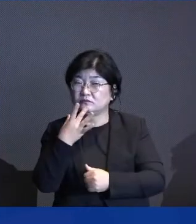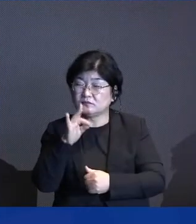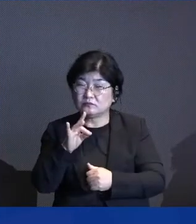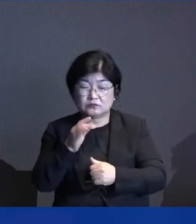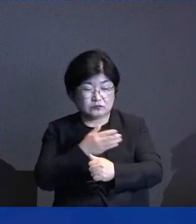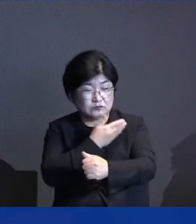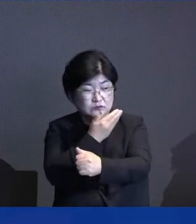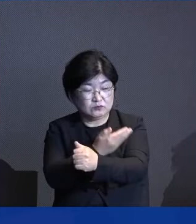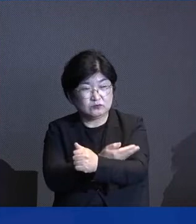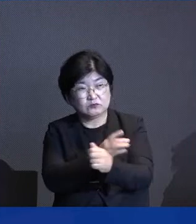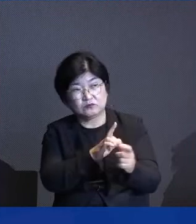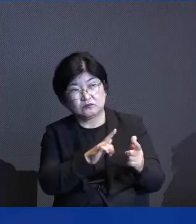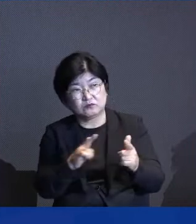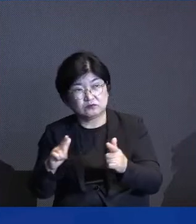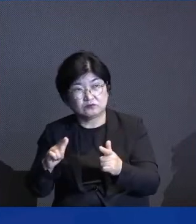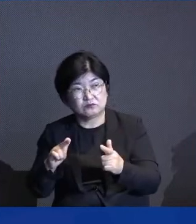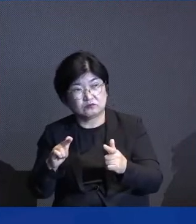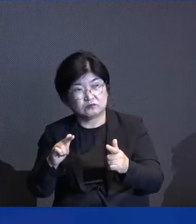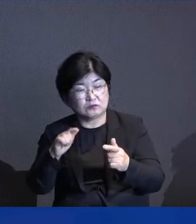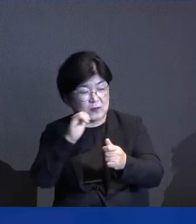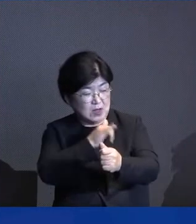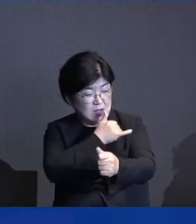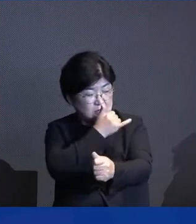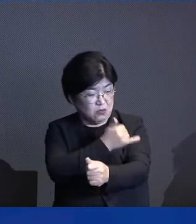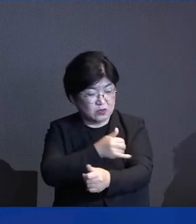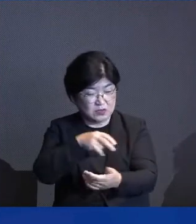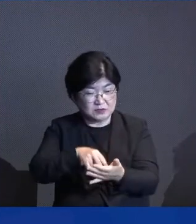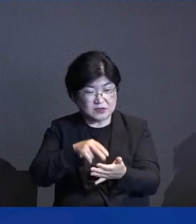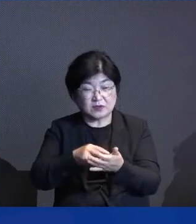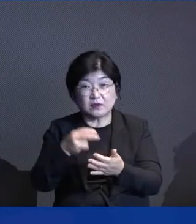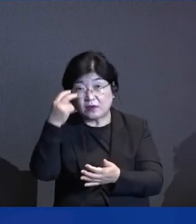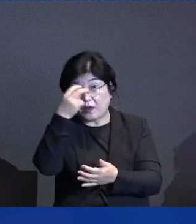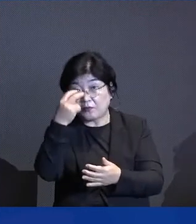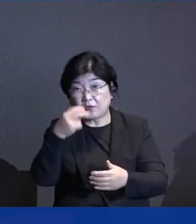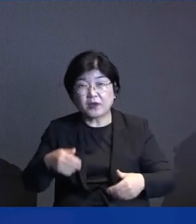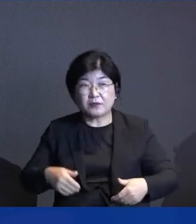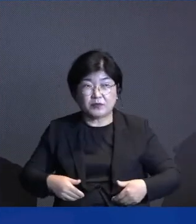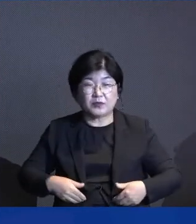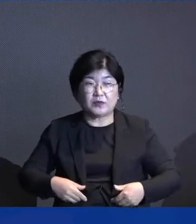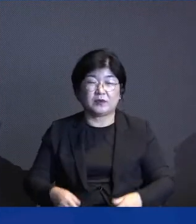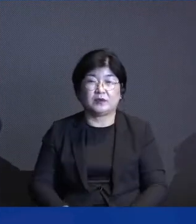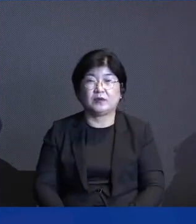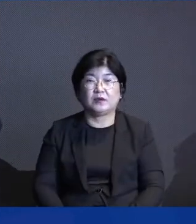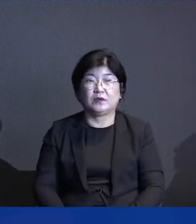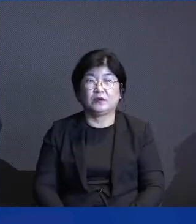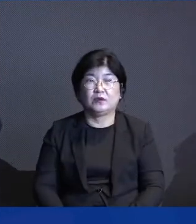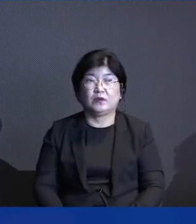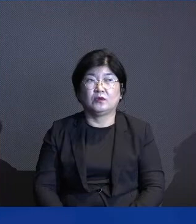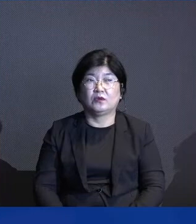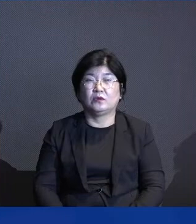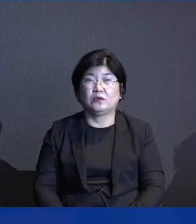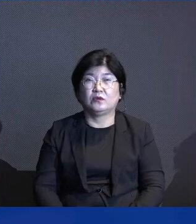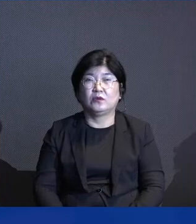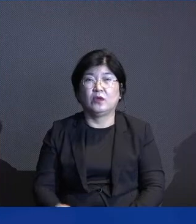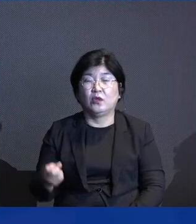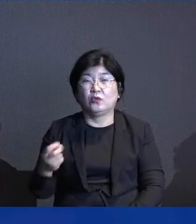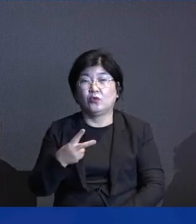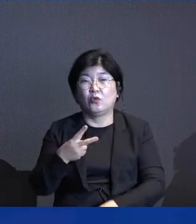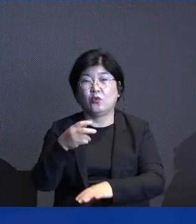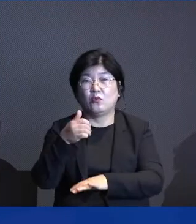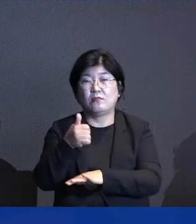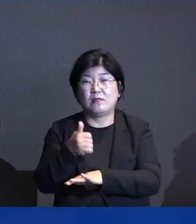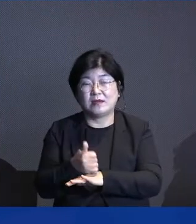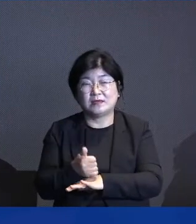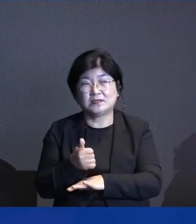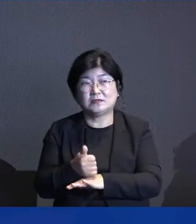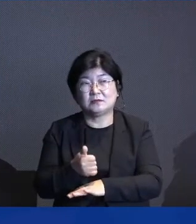The second question was regarding socially disadvantaged older adults and how they can better use mental